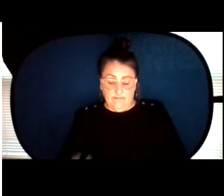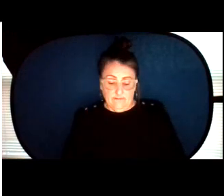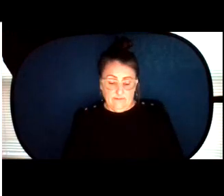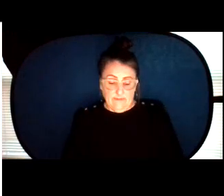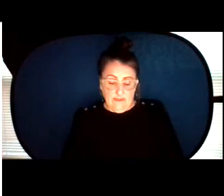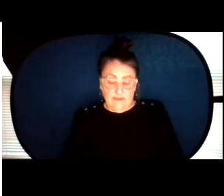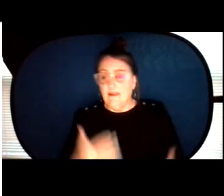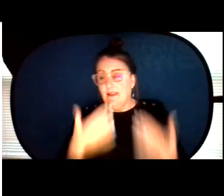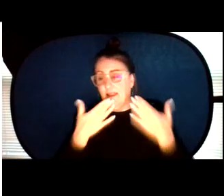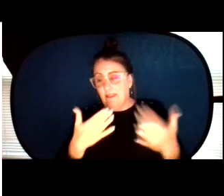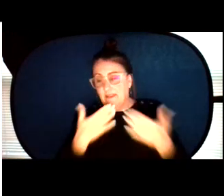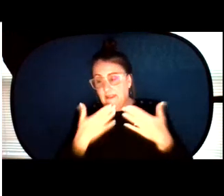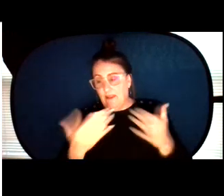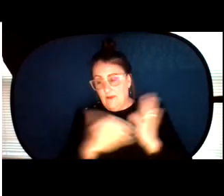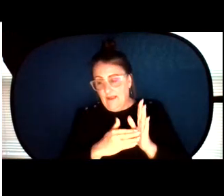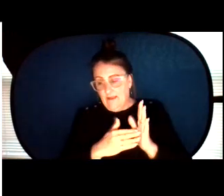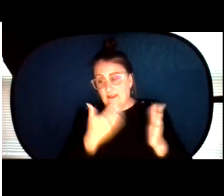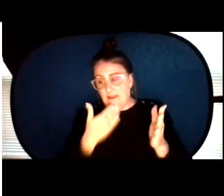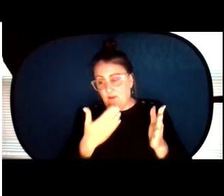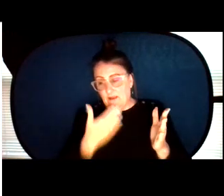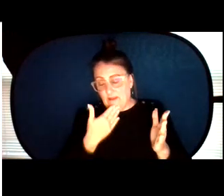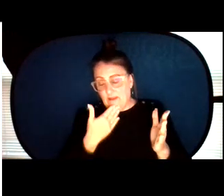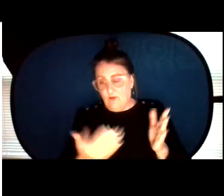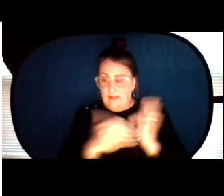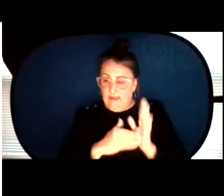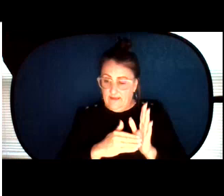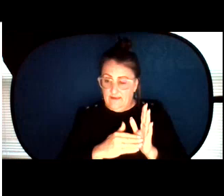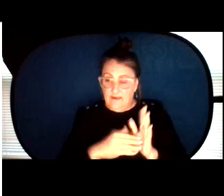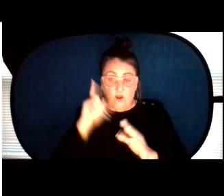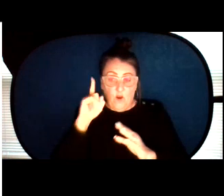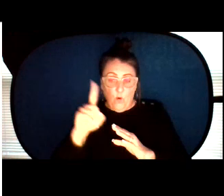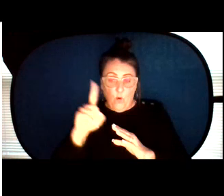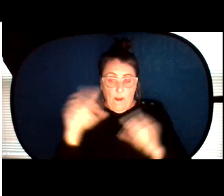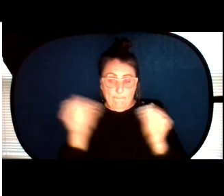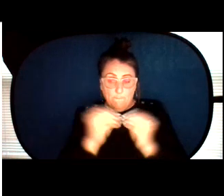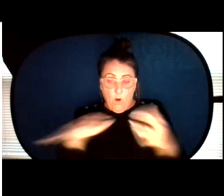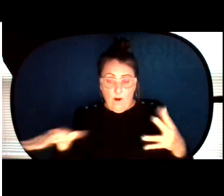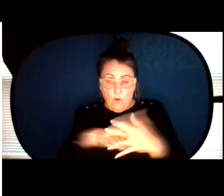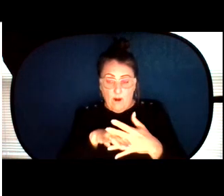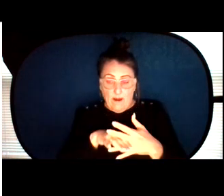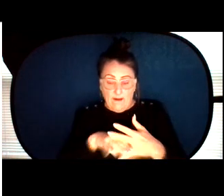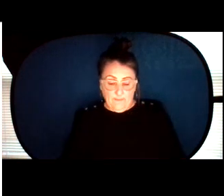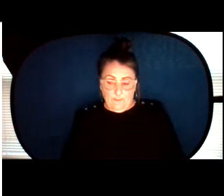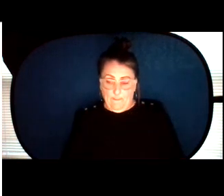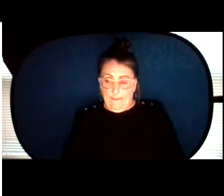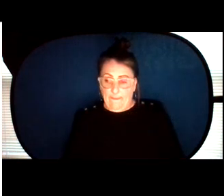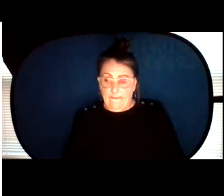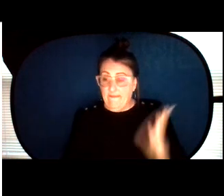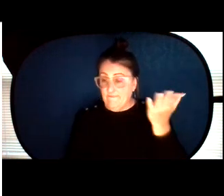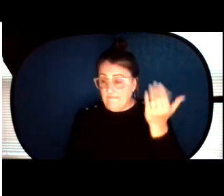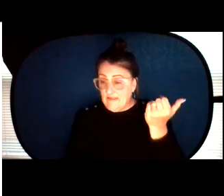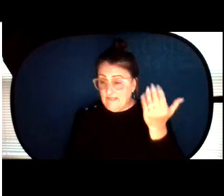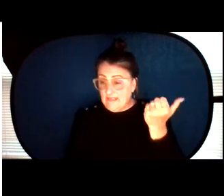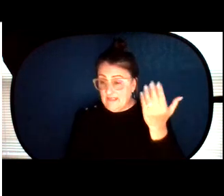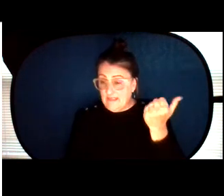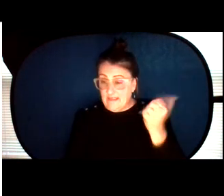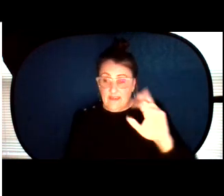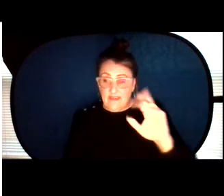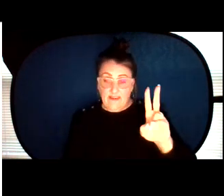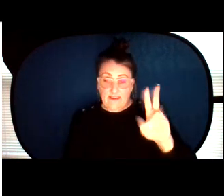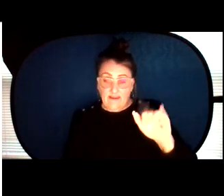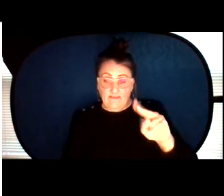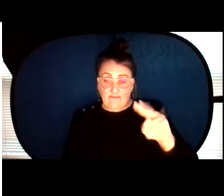Thank you all so much. And we have one more item before we take a break. Item 15, Vincent, State